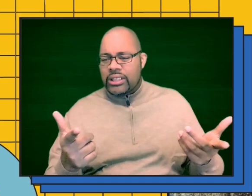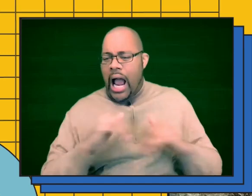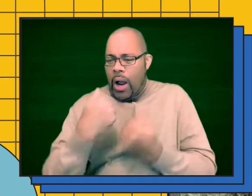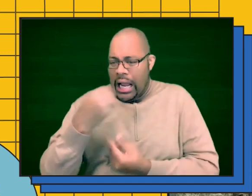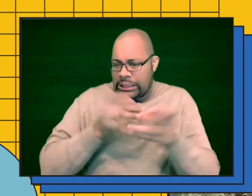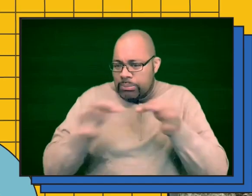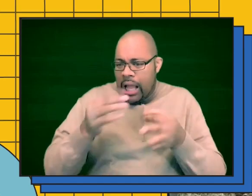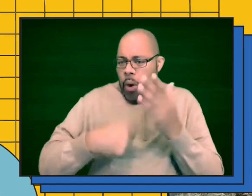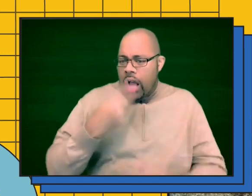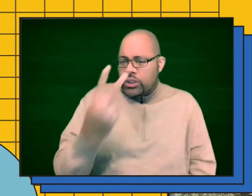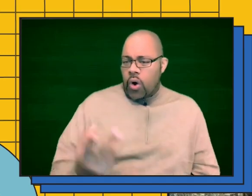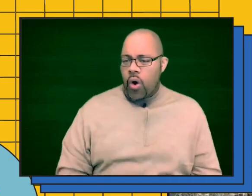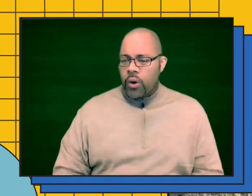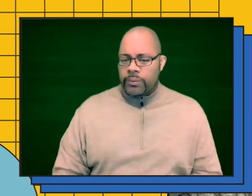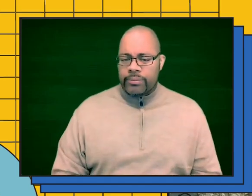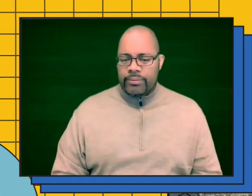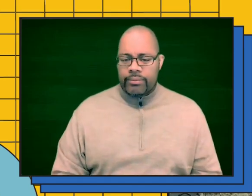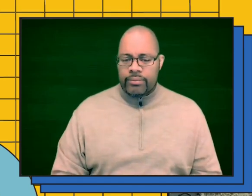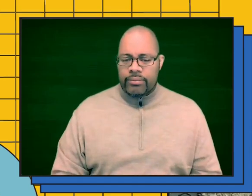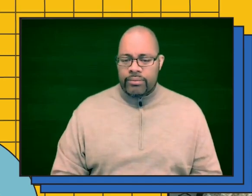how can I tell you what I saw?